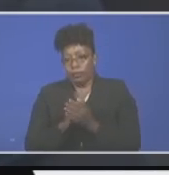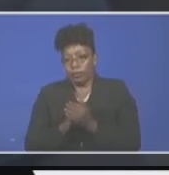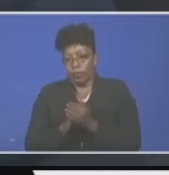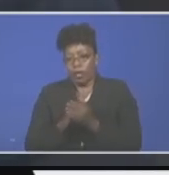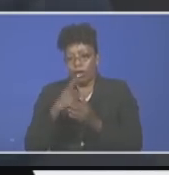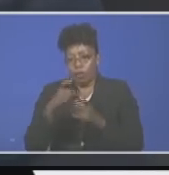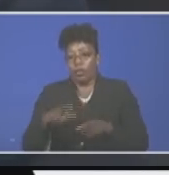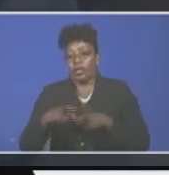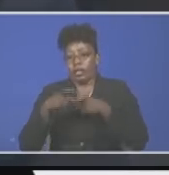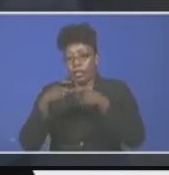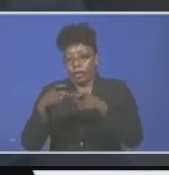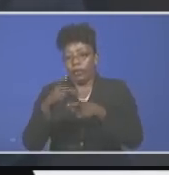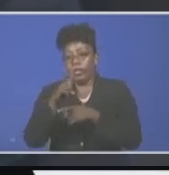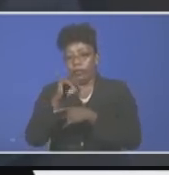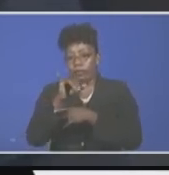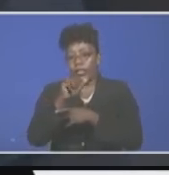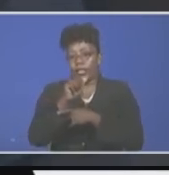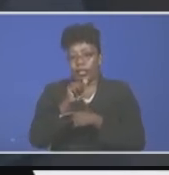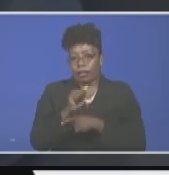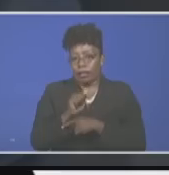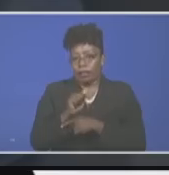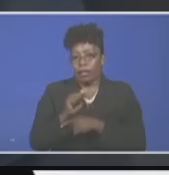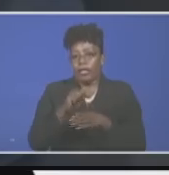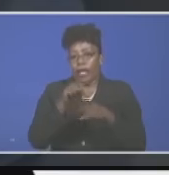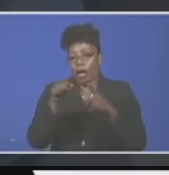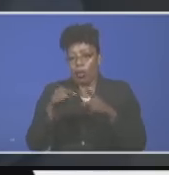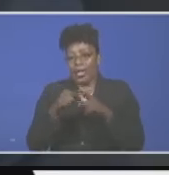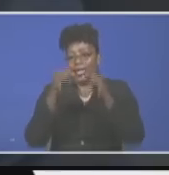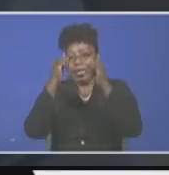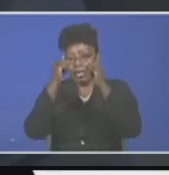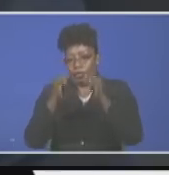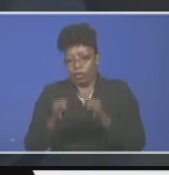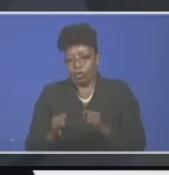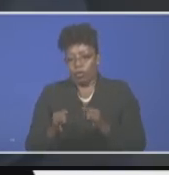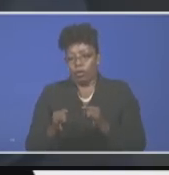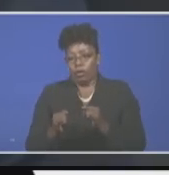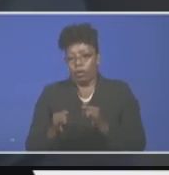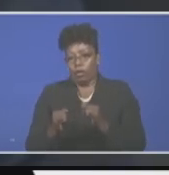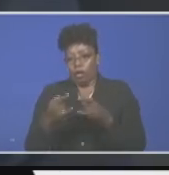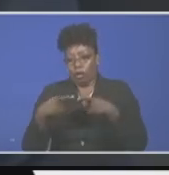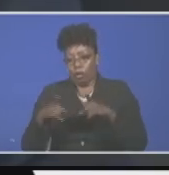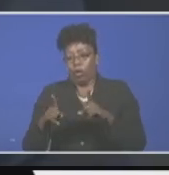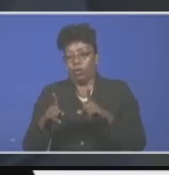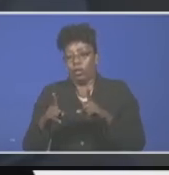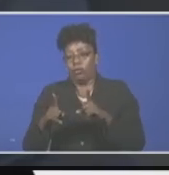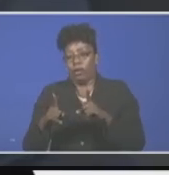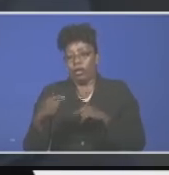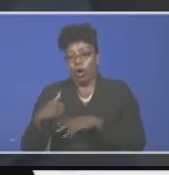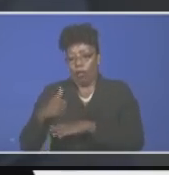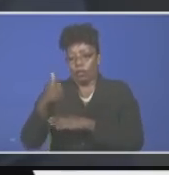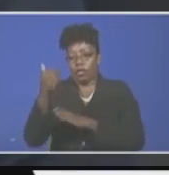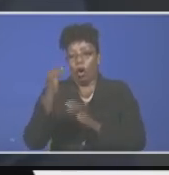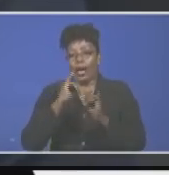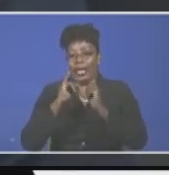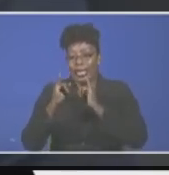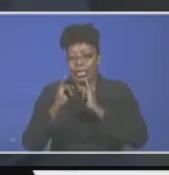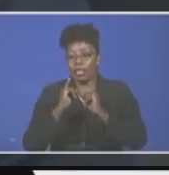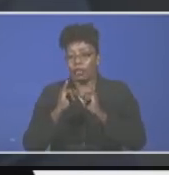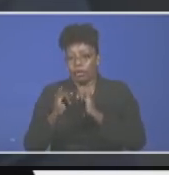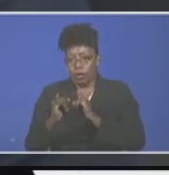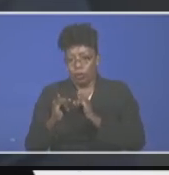visa. And when an individual go before an officer, a consular